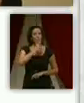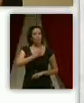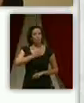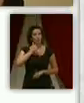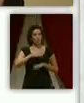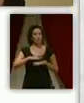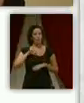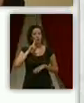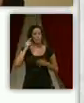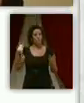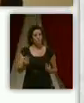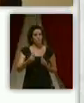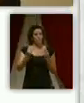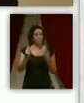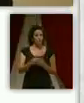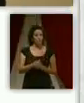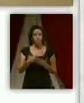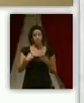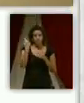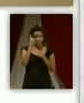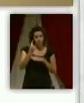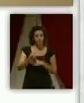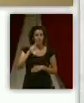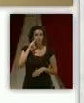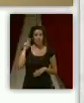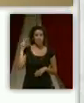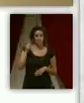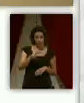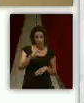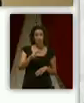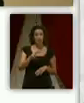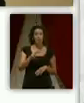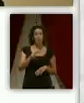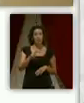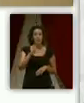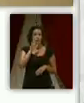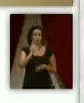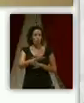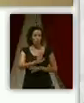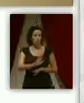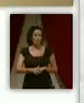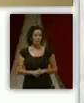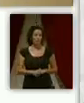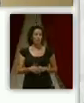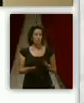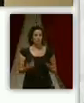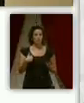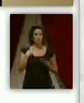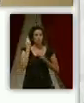bolted letters. You can see it slightly better. But again, visually, it's